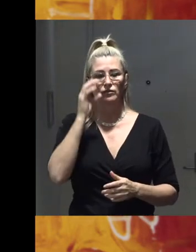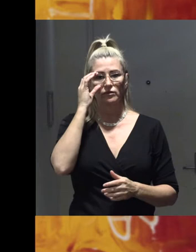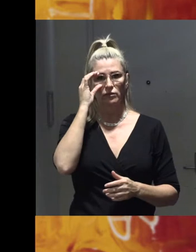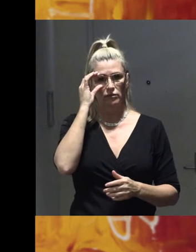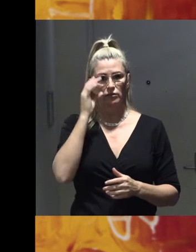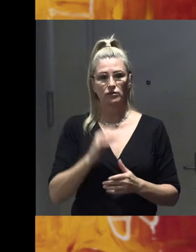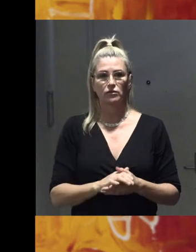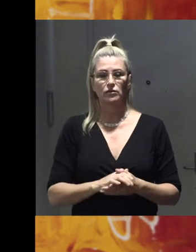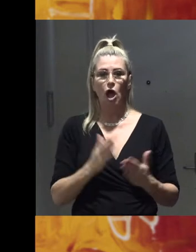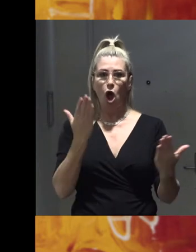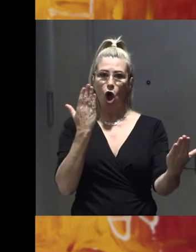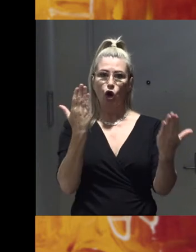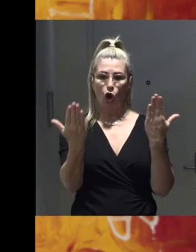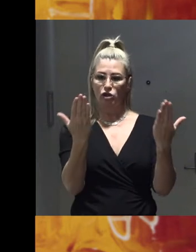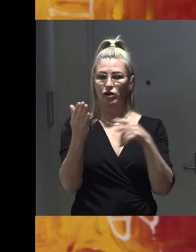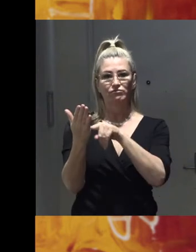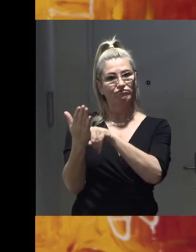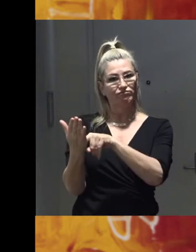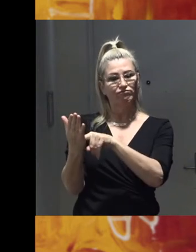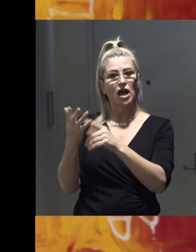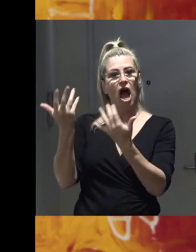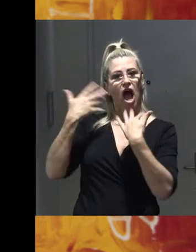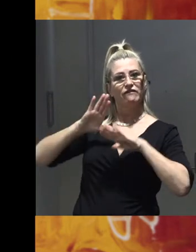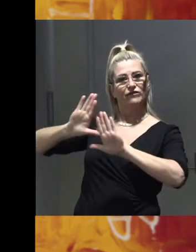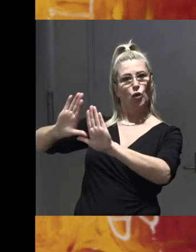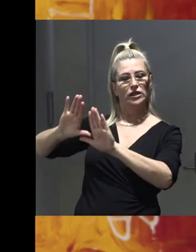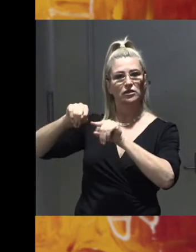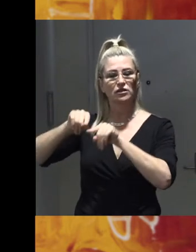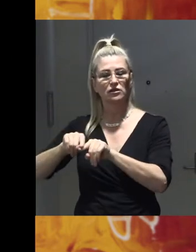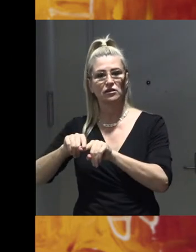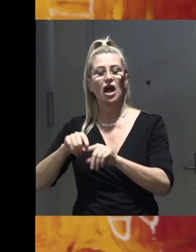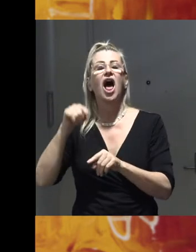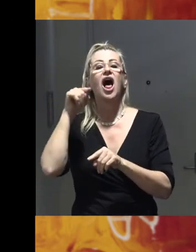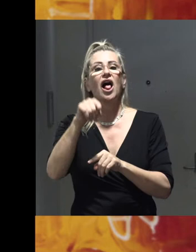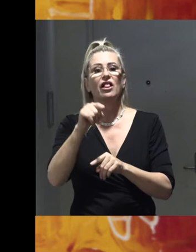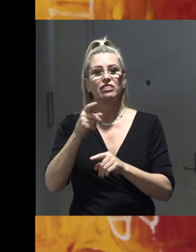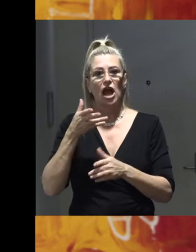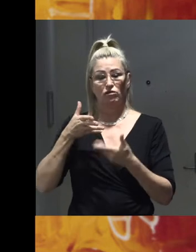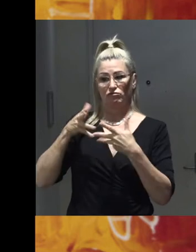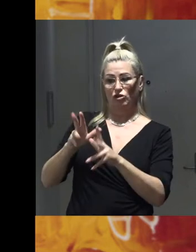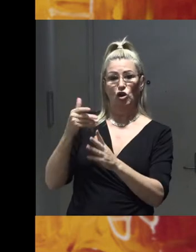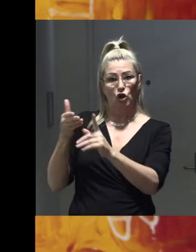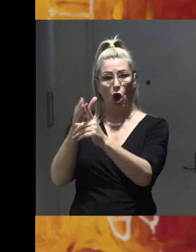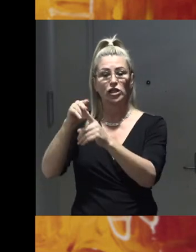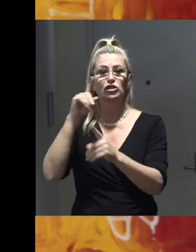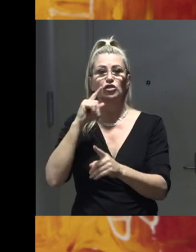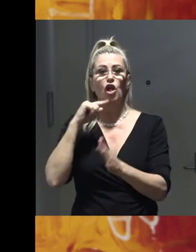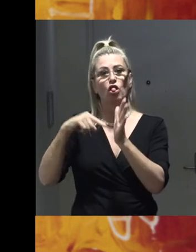In contrast, avoidance motivation guides our sensitivity to threat and gives rise to